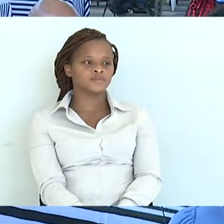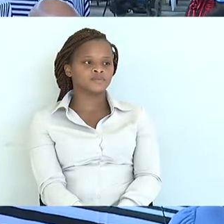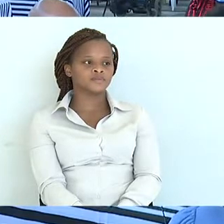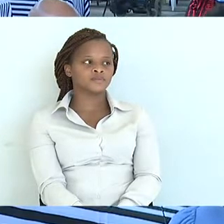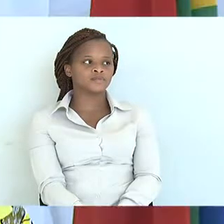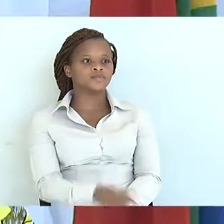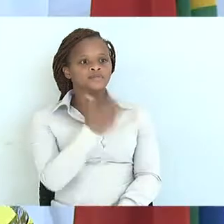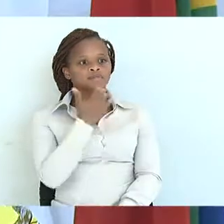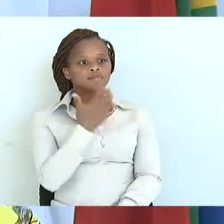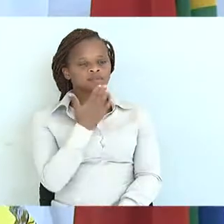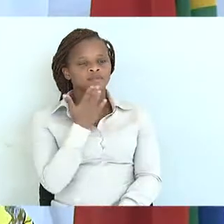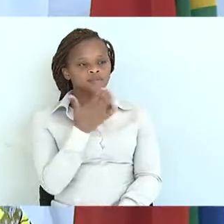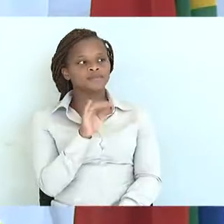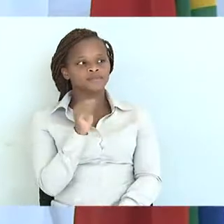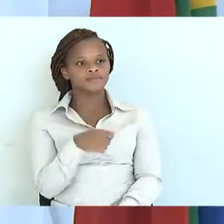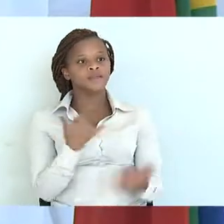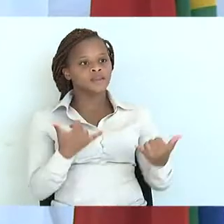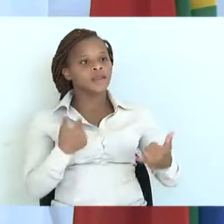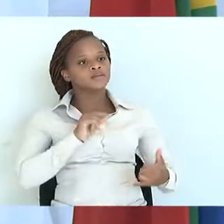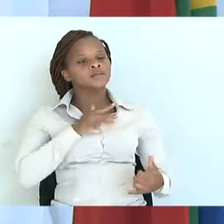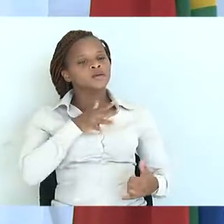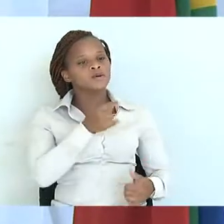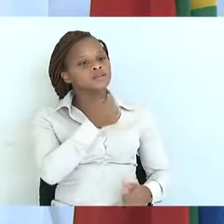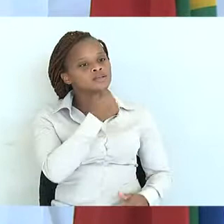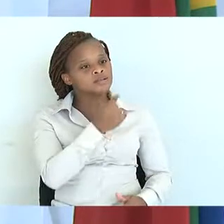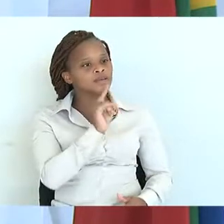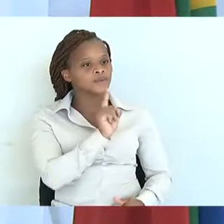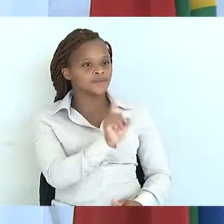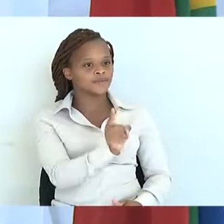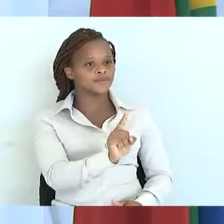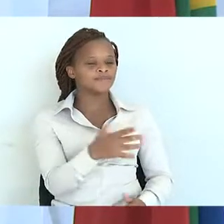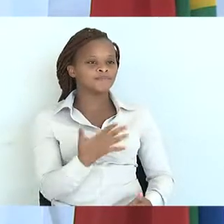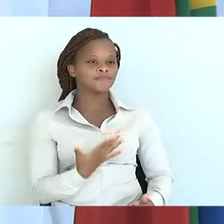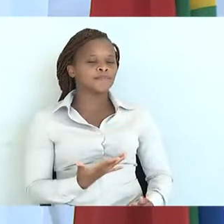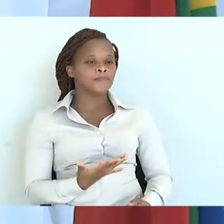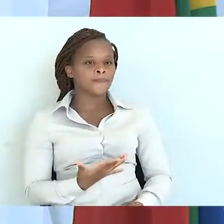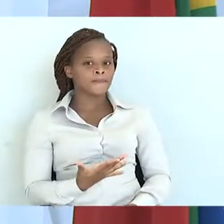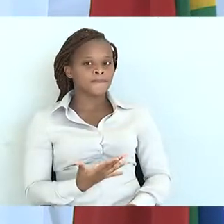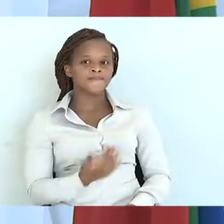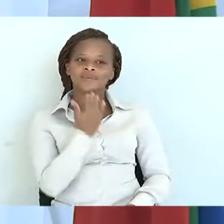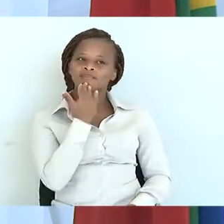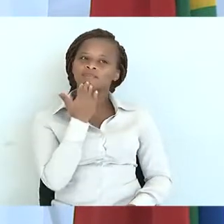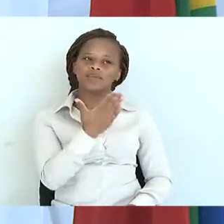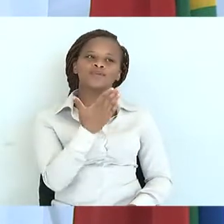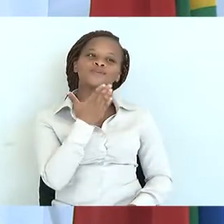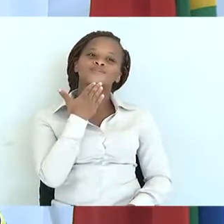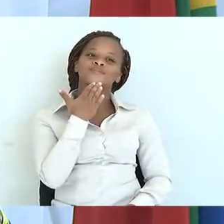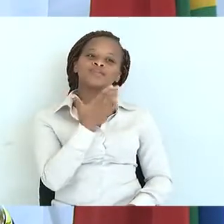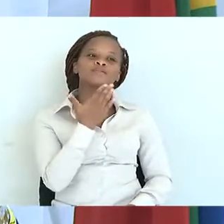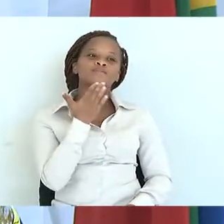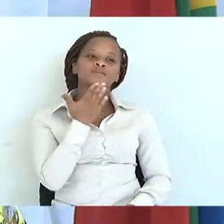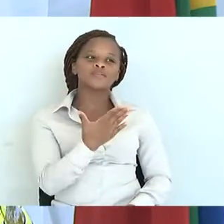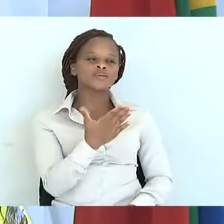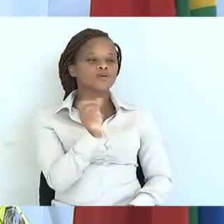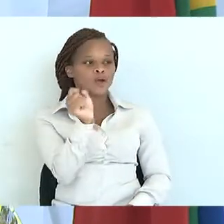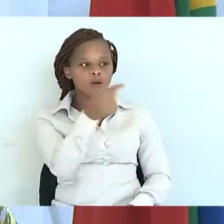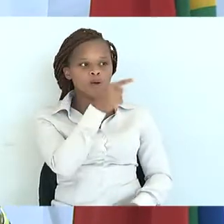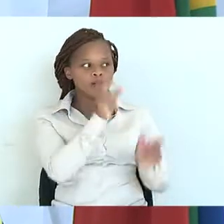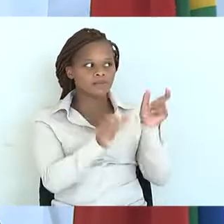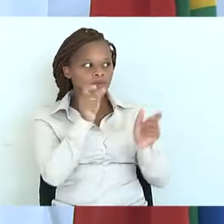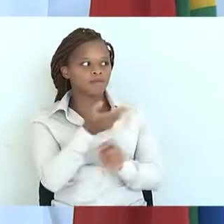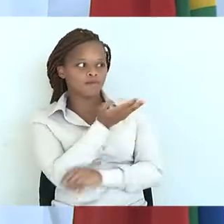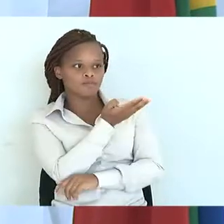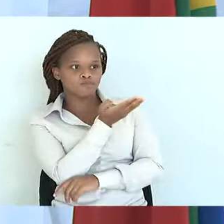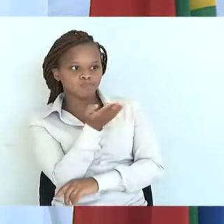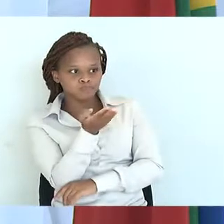We would like to take this opportunity to say thank you to everyone